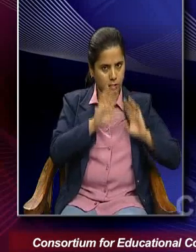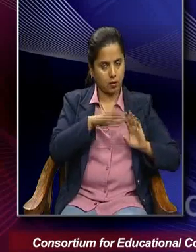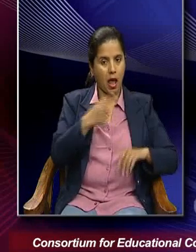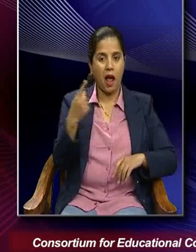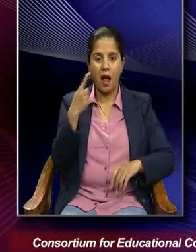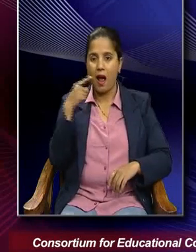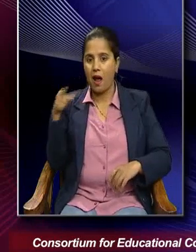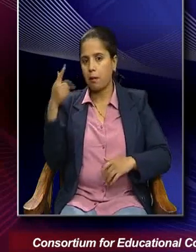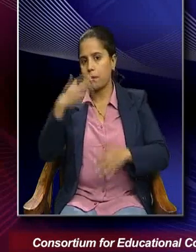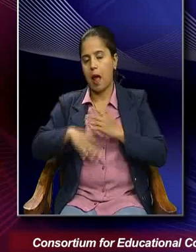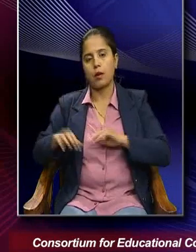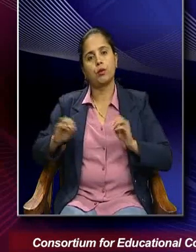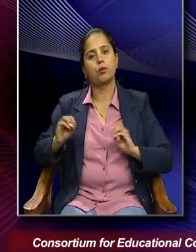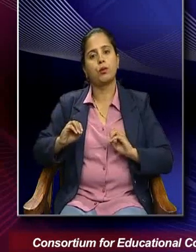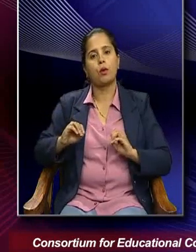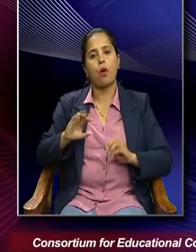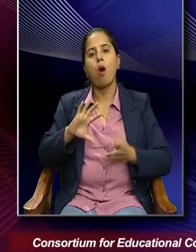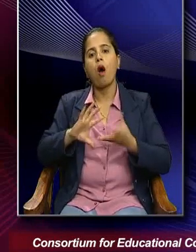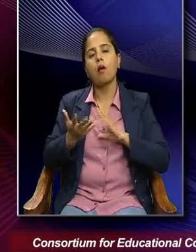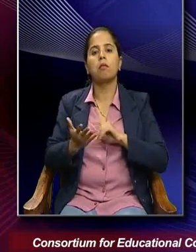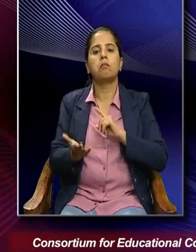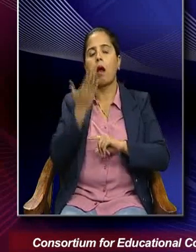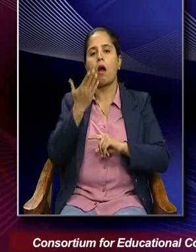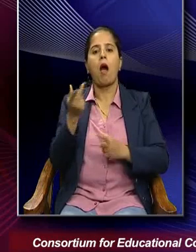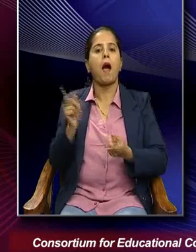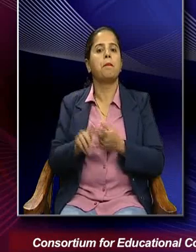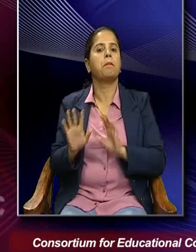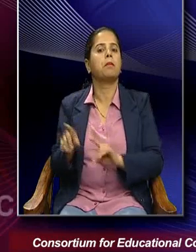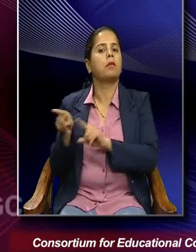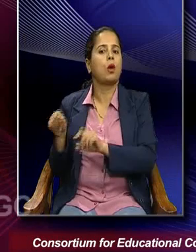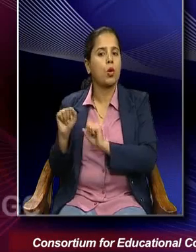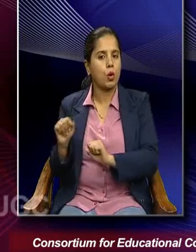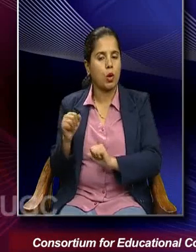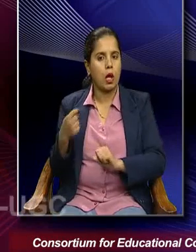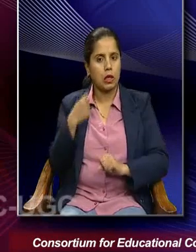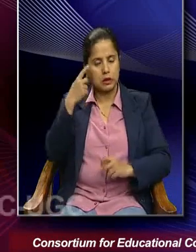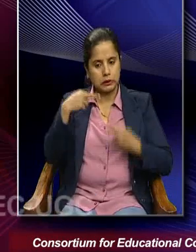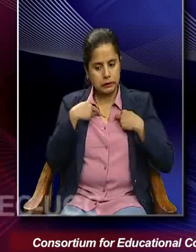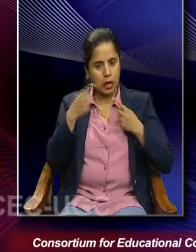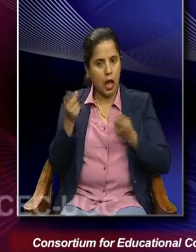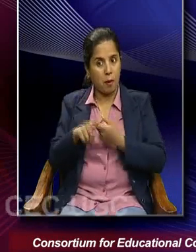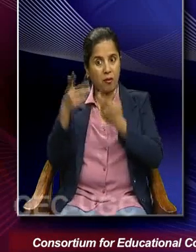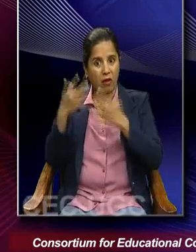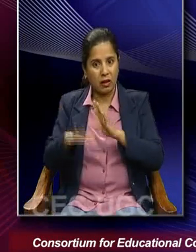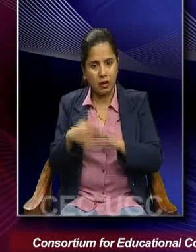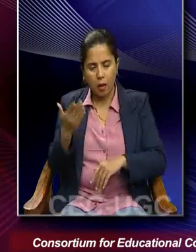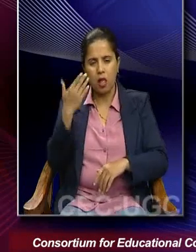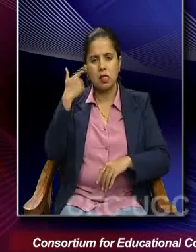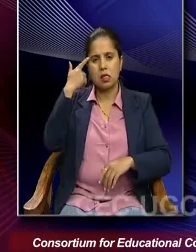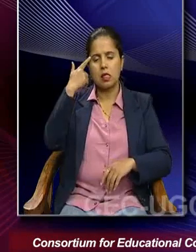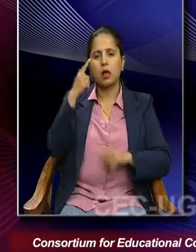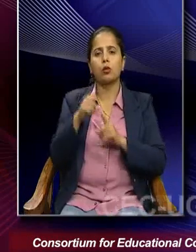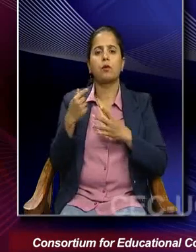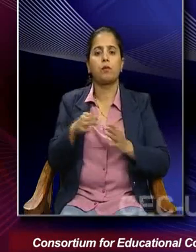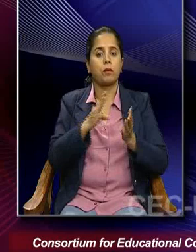believed that it is in the I that most important values are located. The I